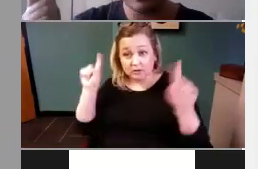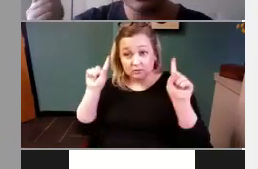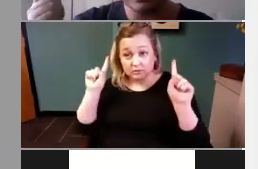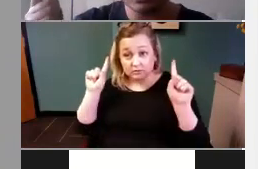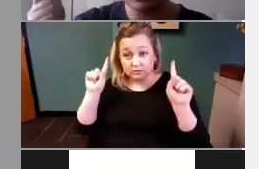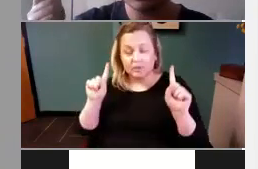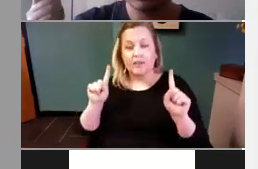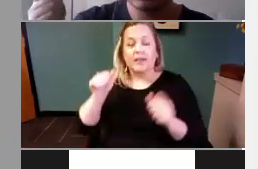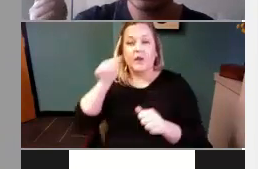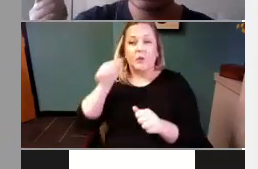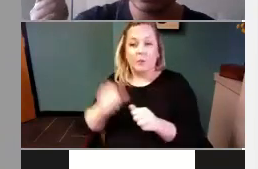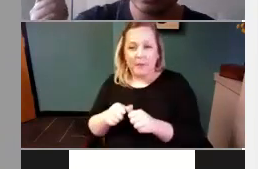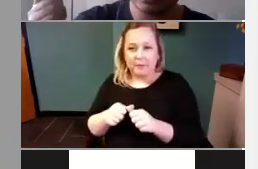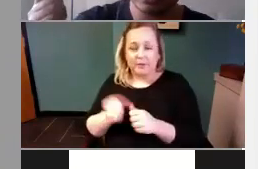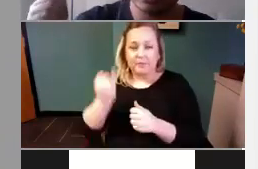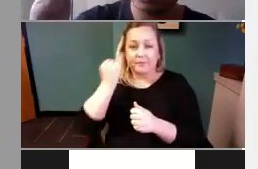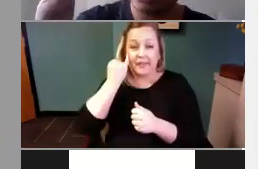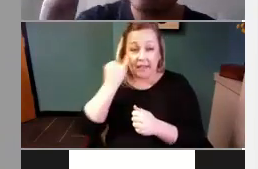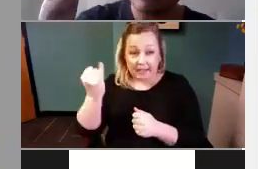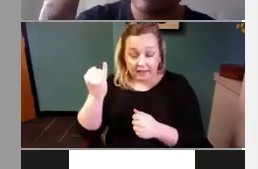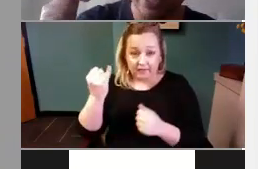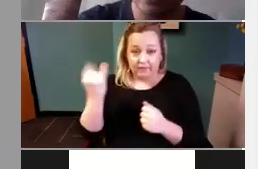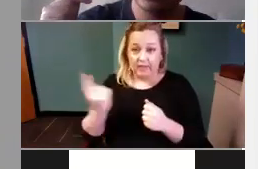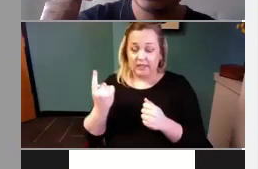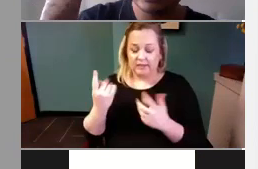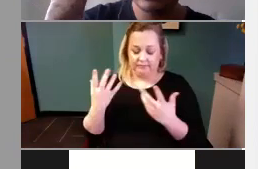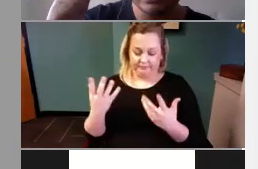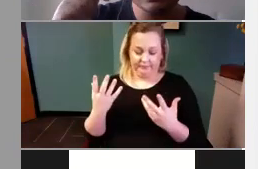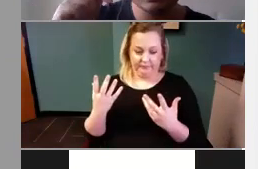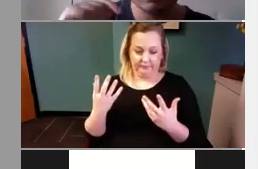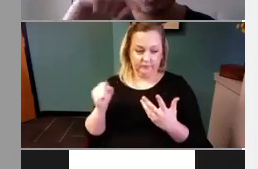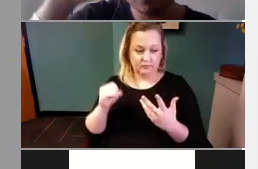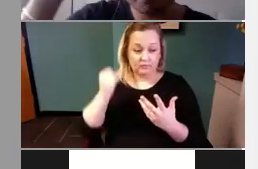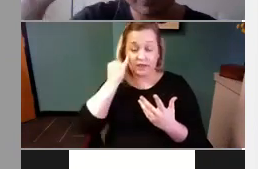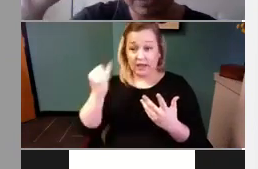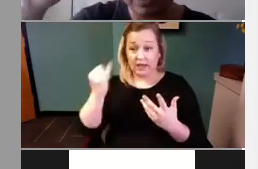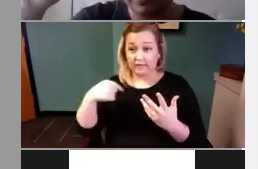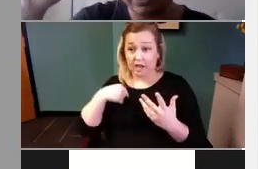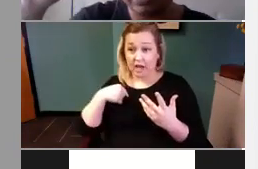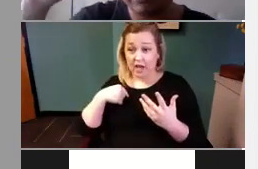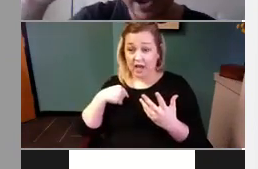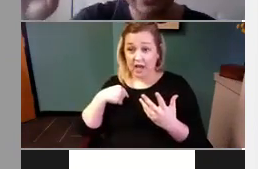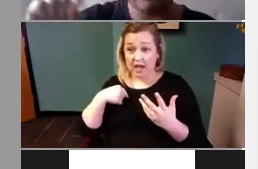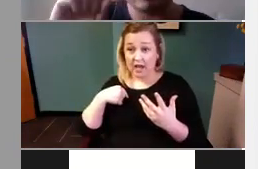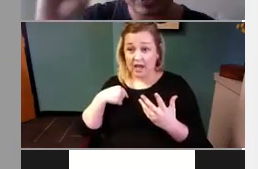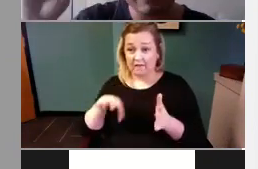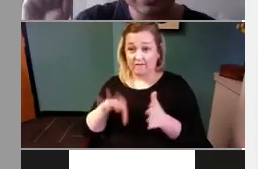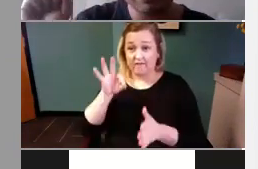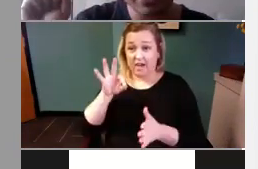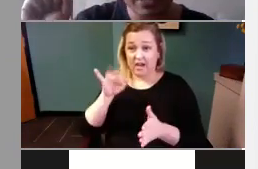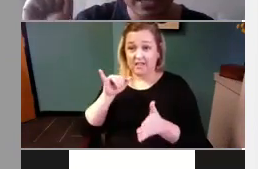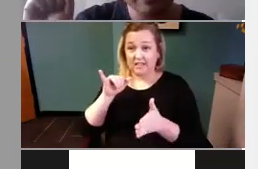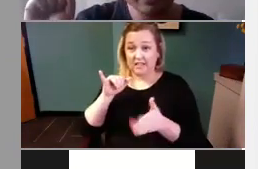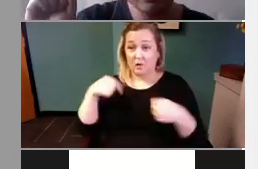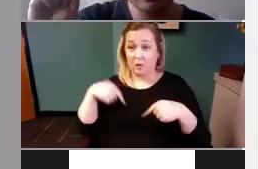if an edge is so if I find that there is no, while I'm